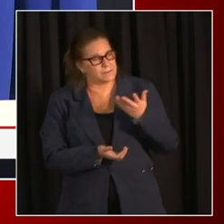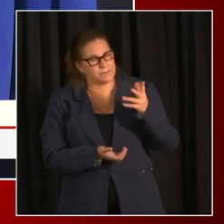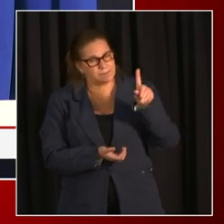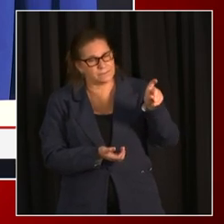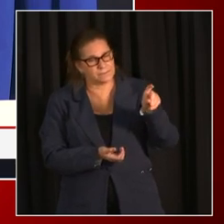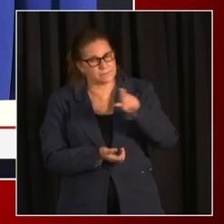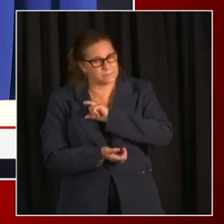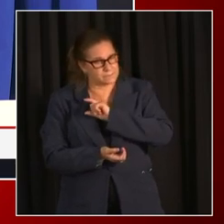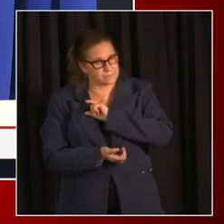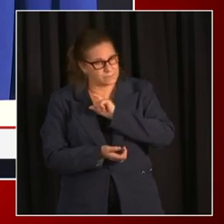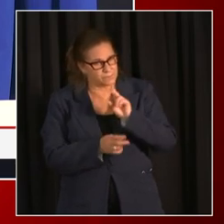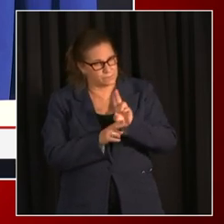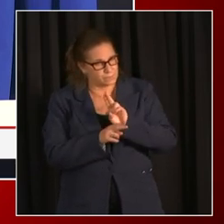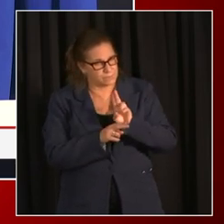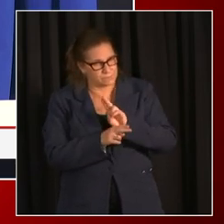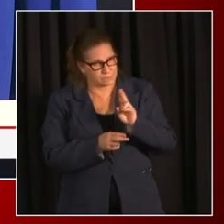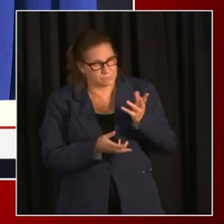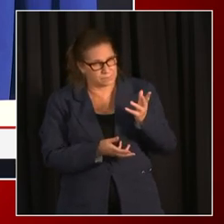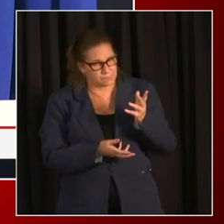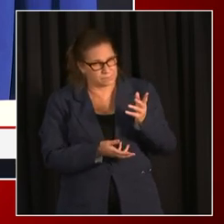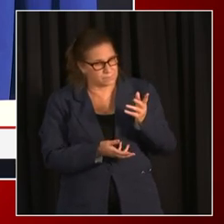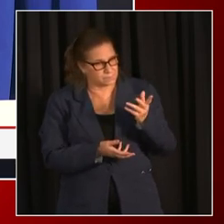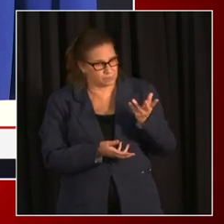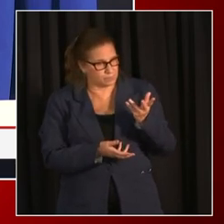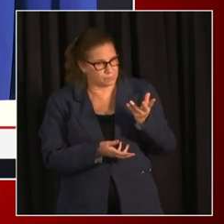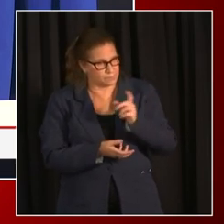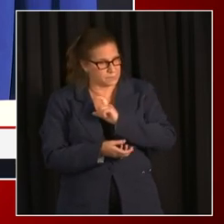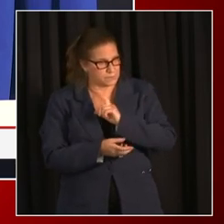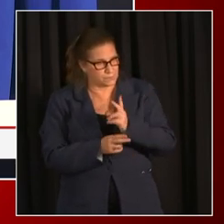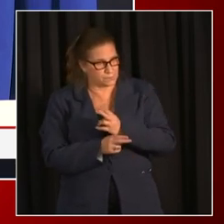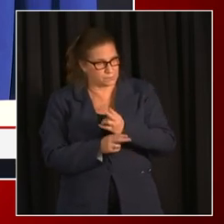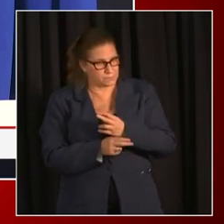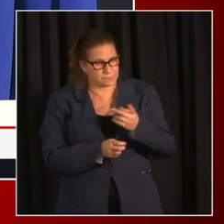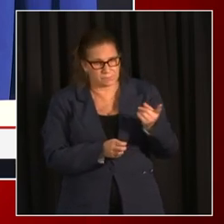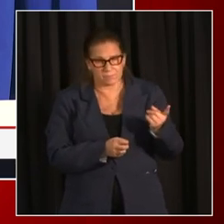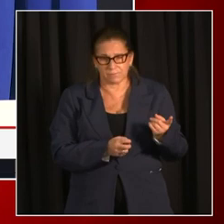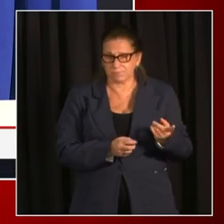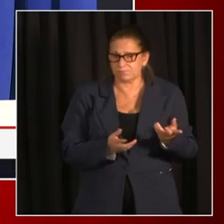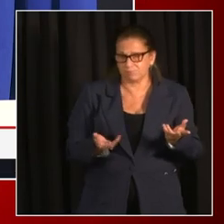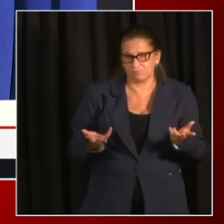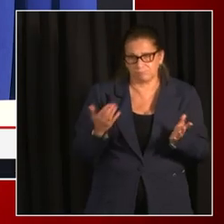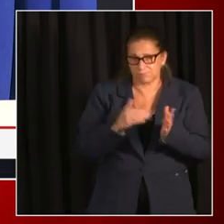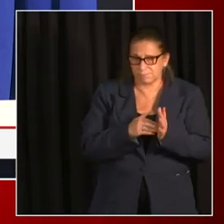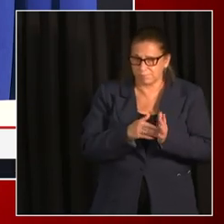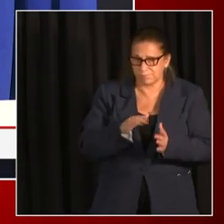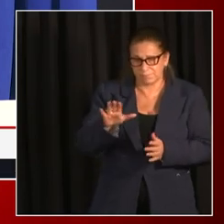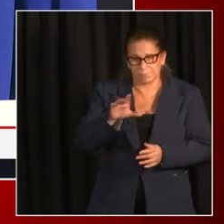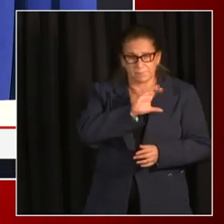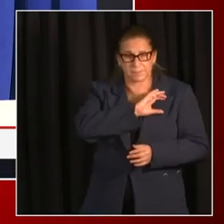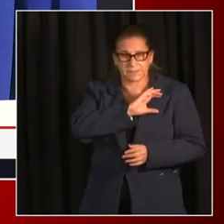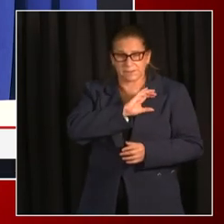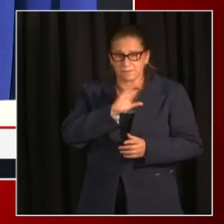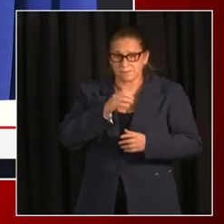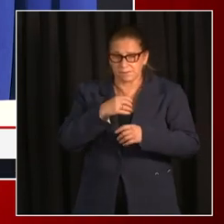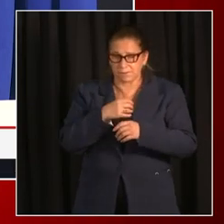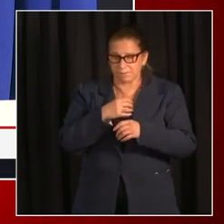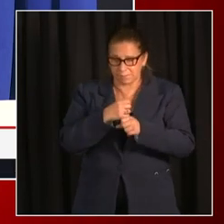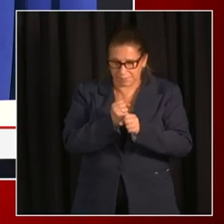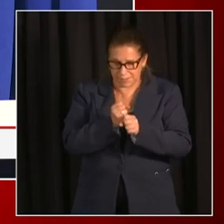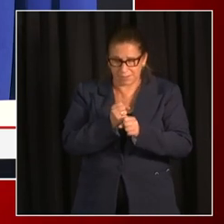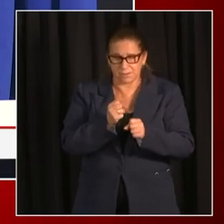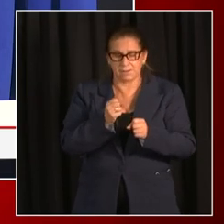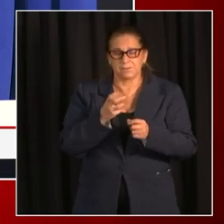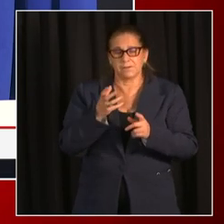that tactic should have been used. Can you speak to the kettling that night? Police, in the process of making the arrest, the police